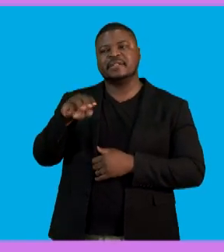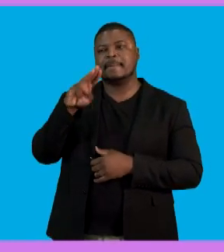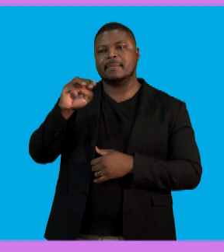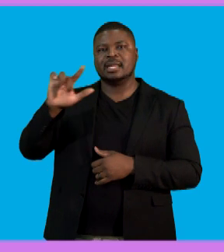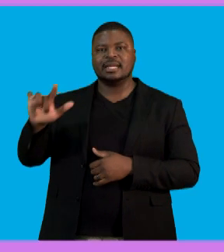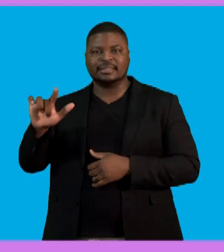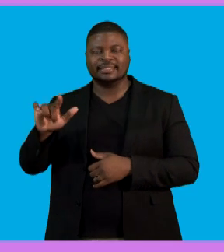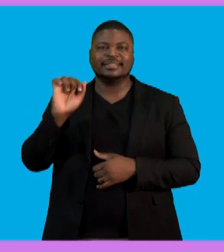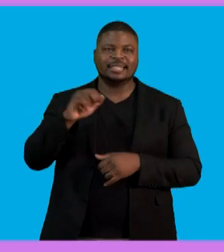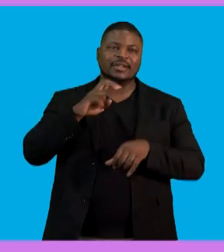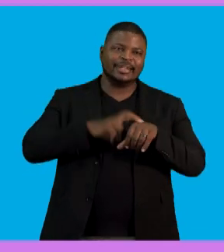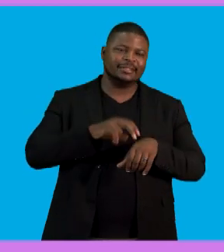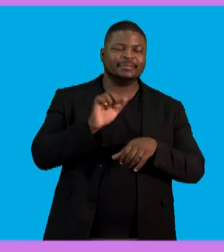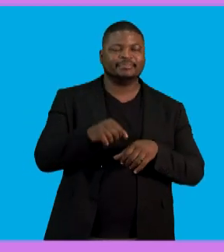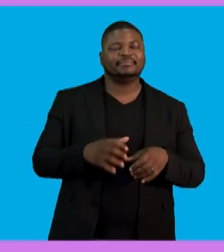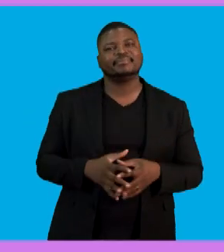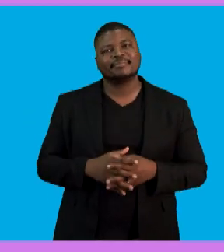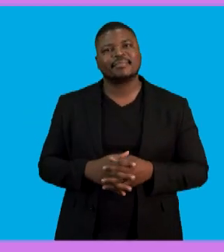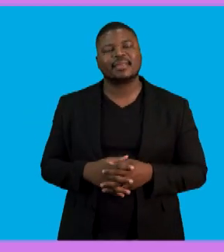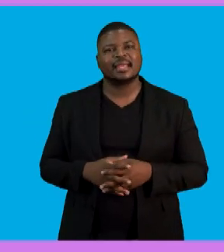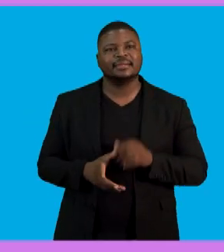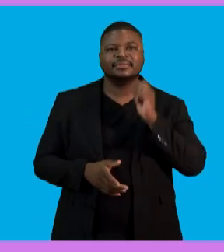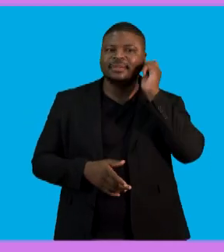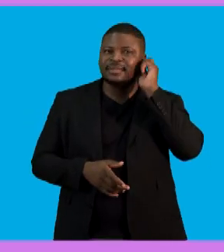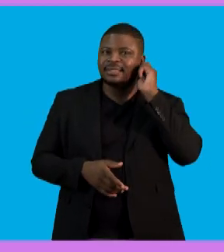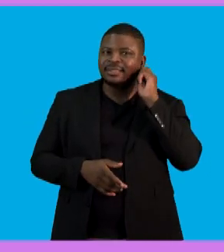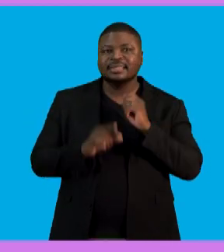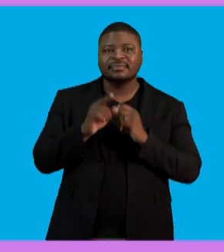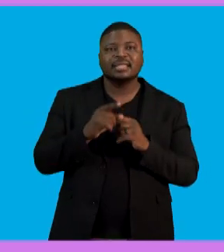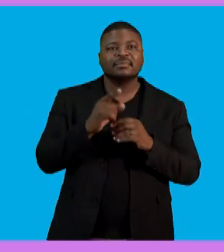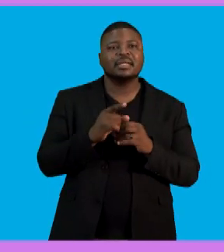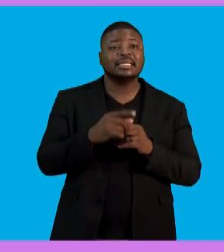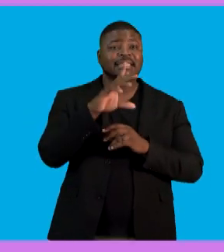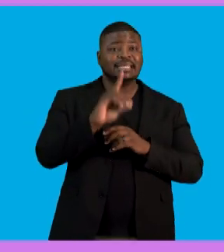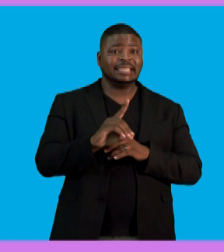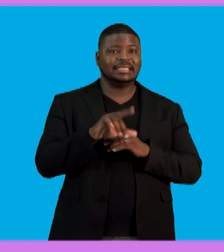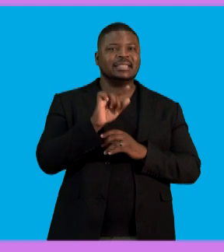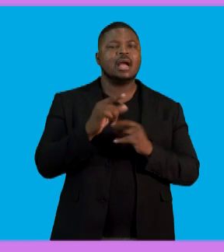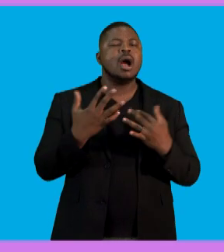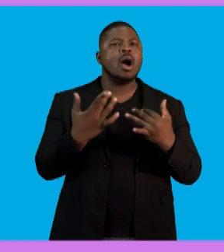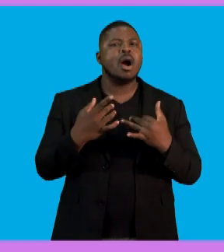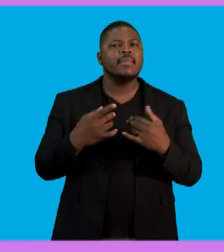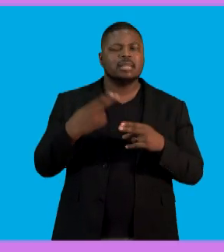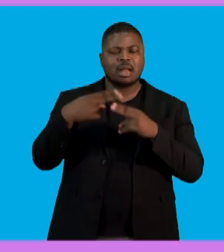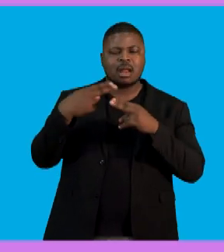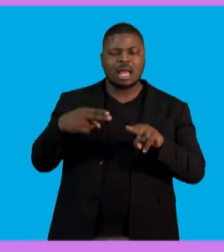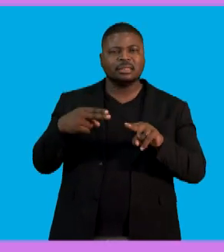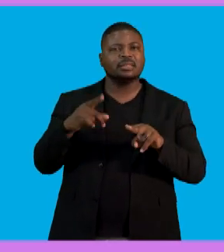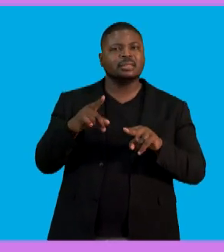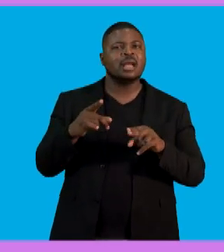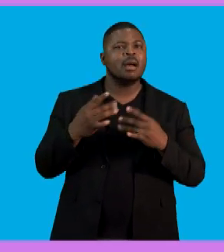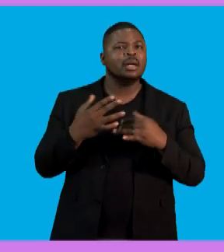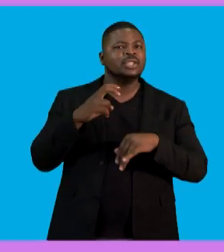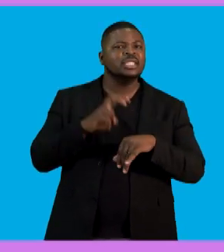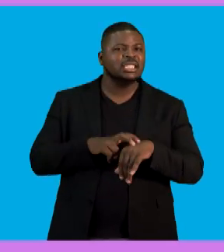750 milliliters of milk that is required in this recipe. D says, how many large eggs will be needed to